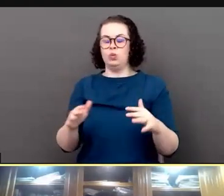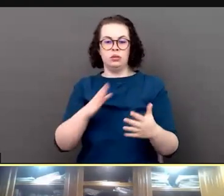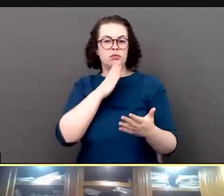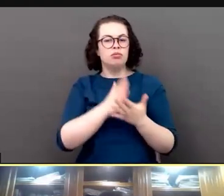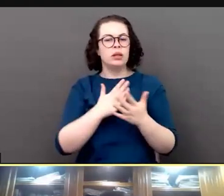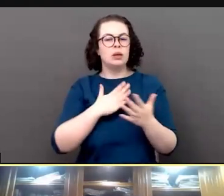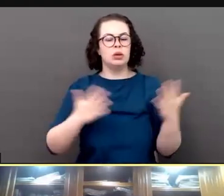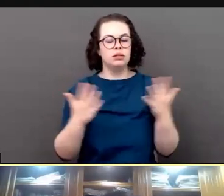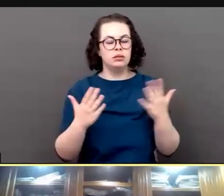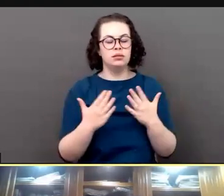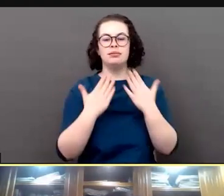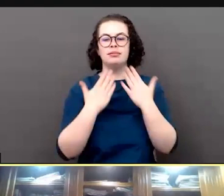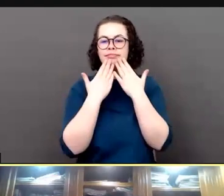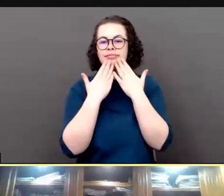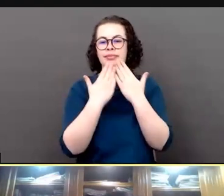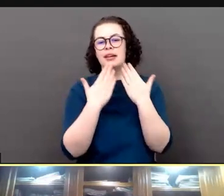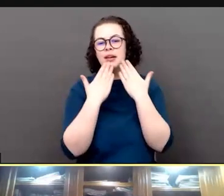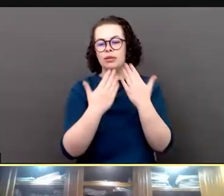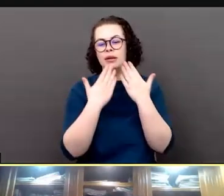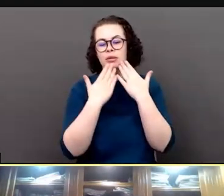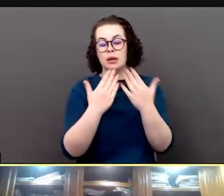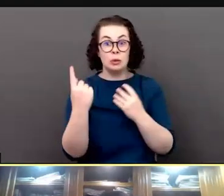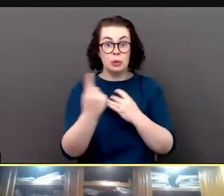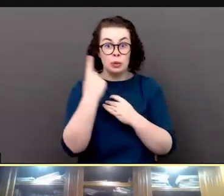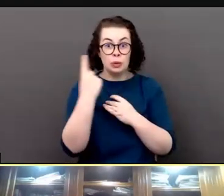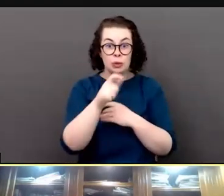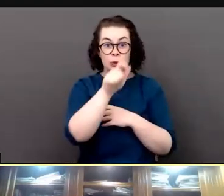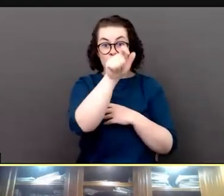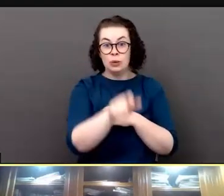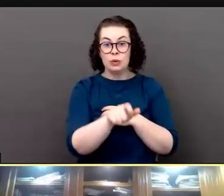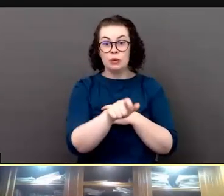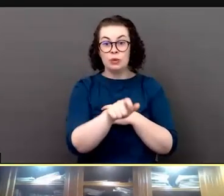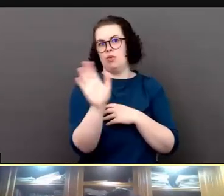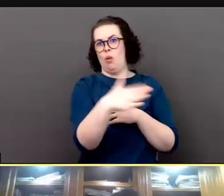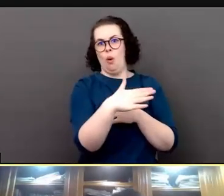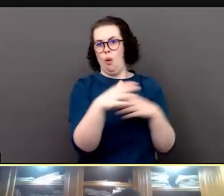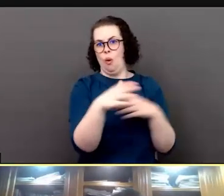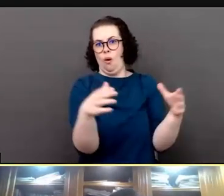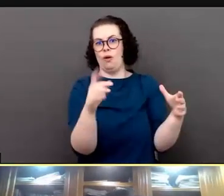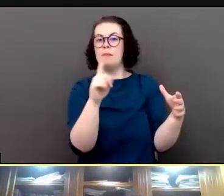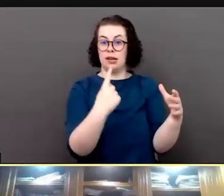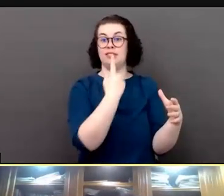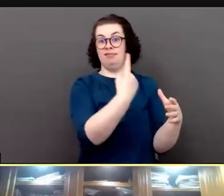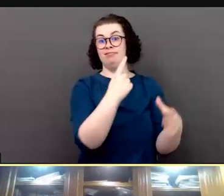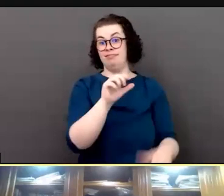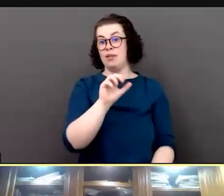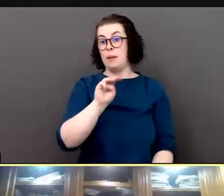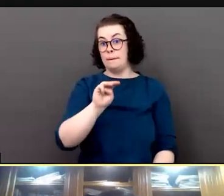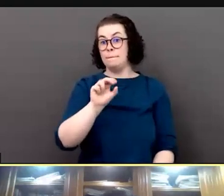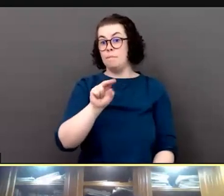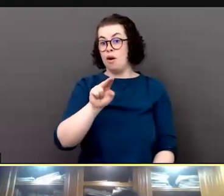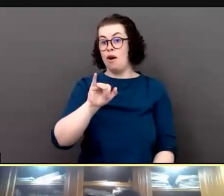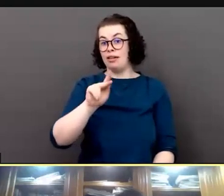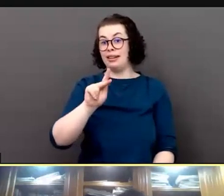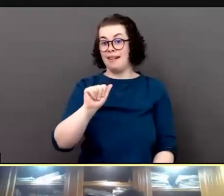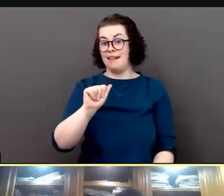thank also all the team, but in particular also Monica Klenovec, who has been